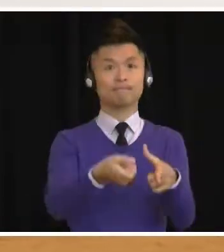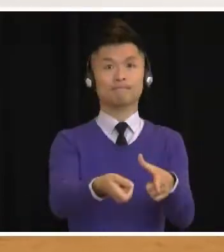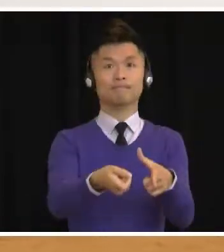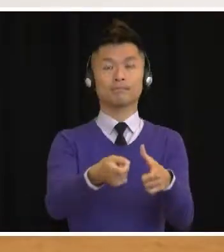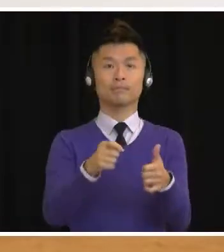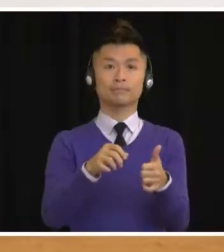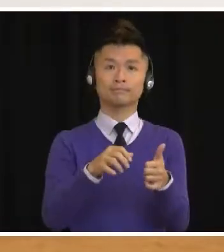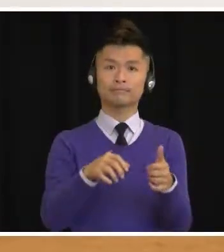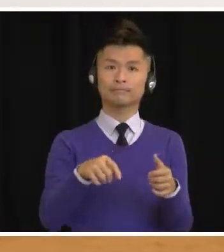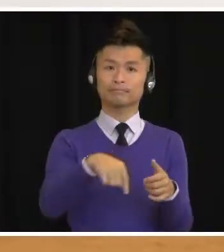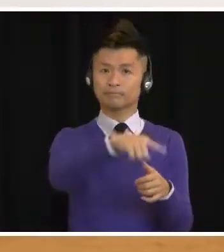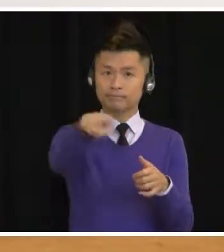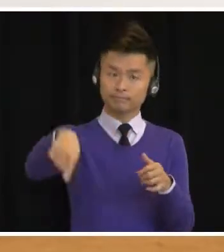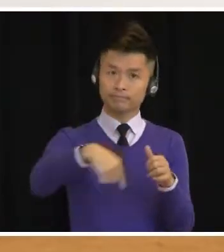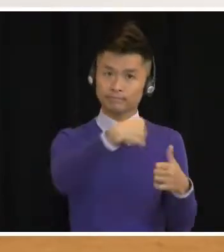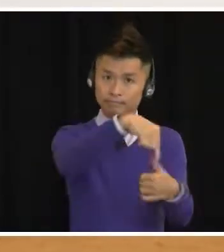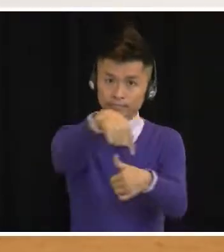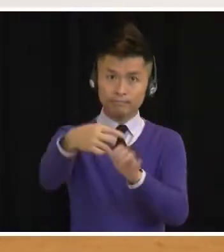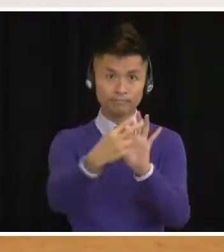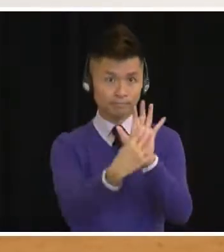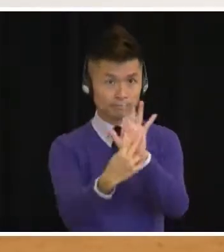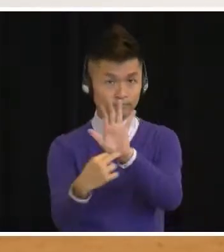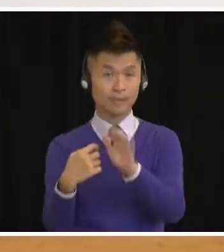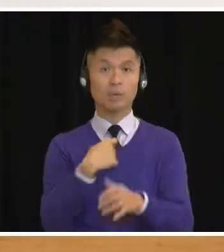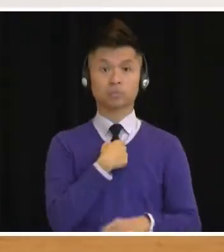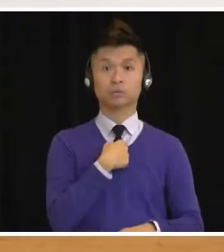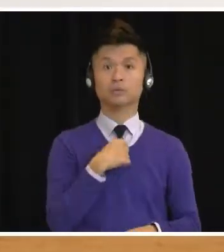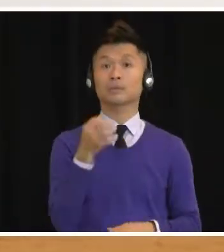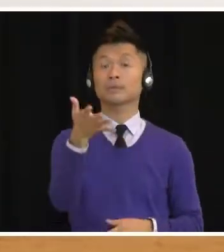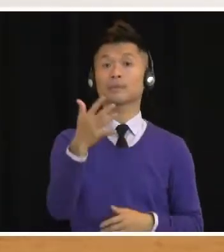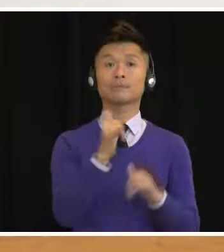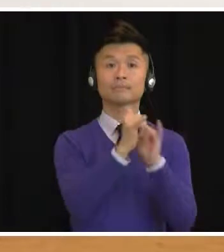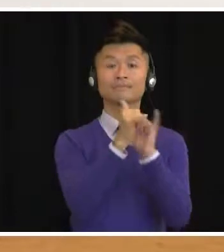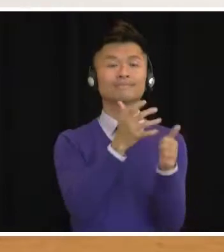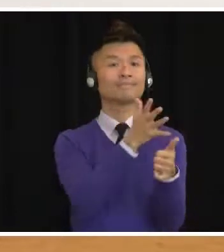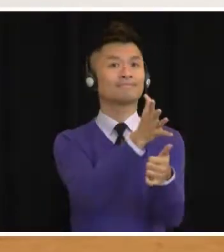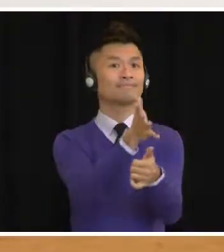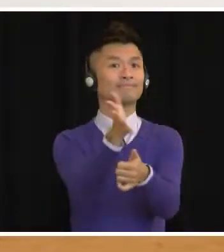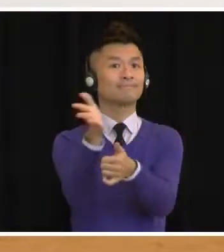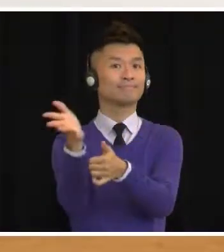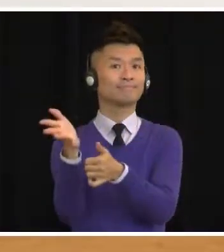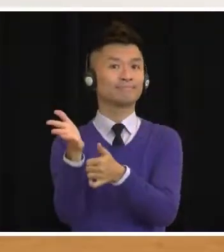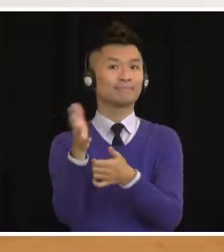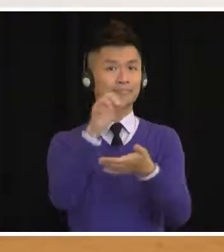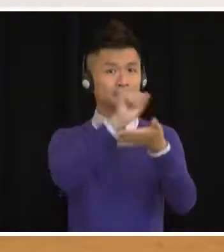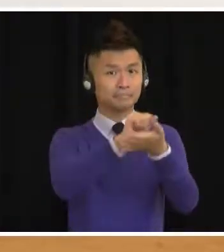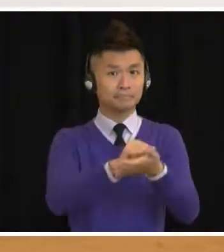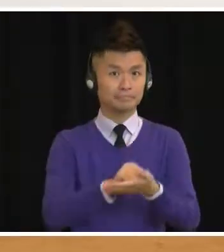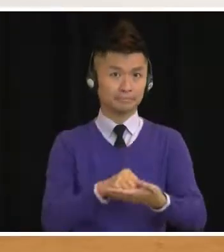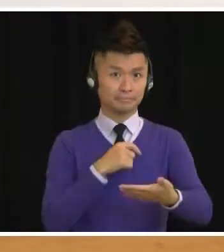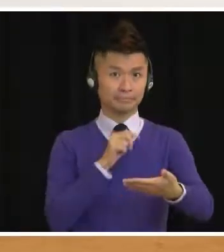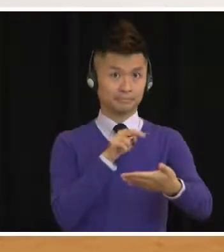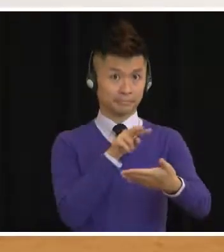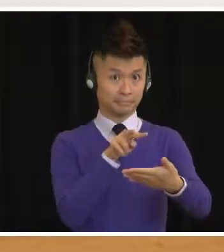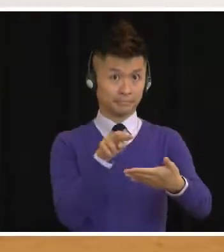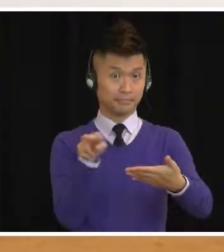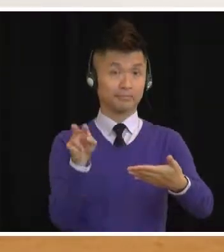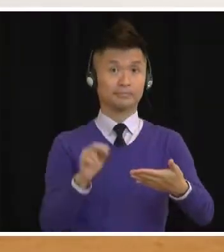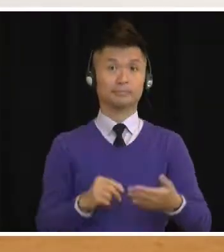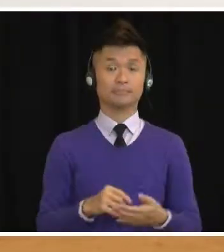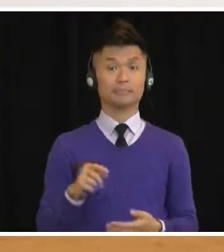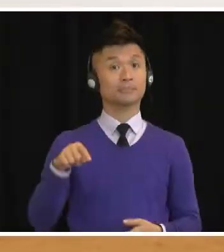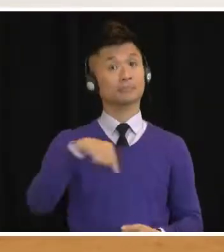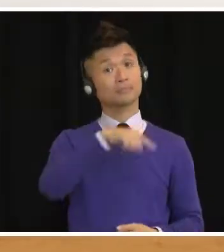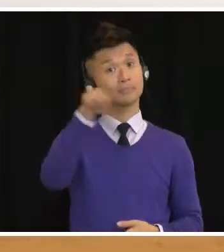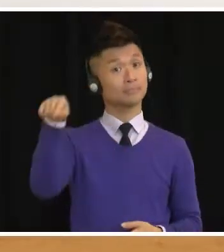polls whether parents would like to have the Convention of the Right of the Child implemented here,